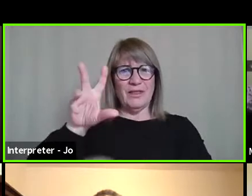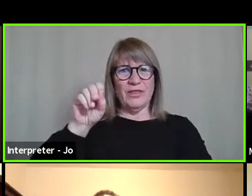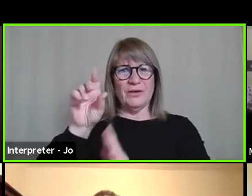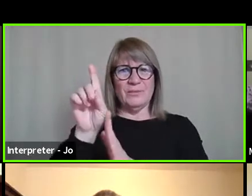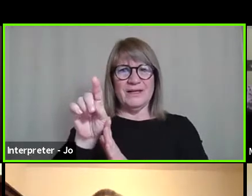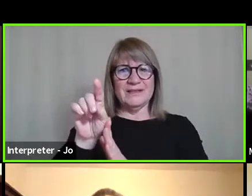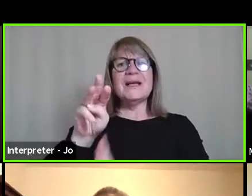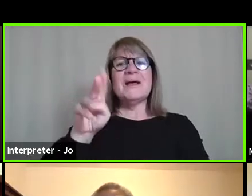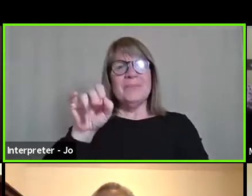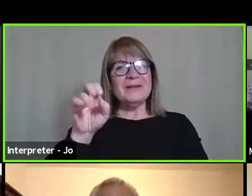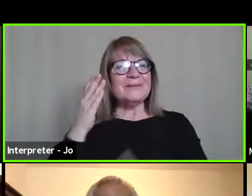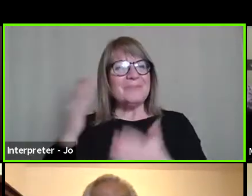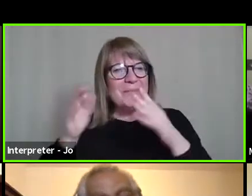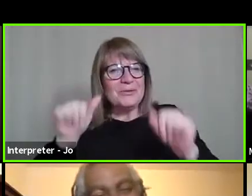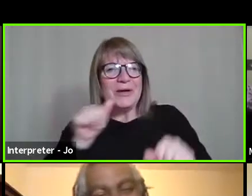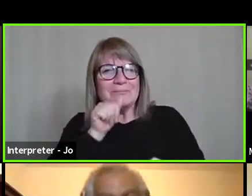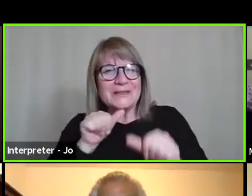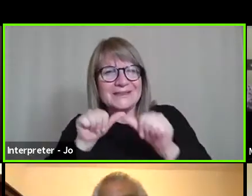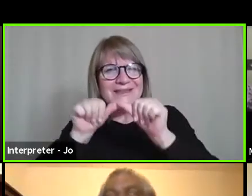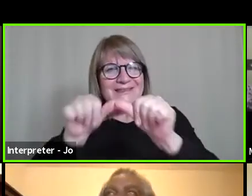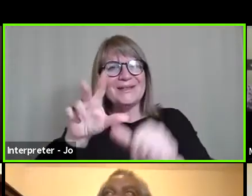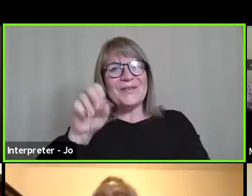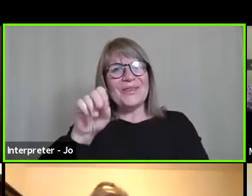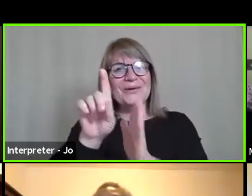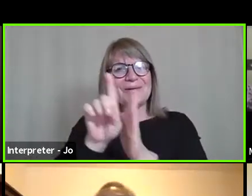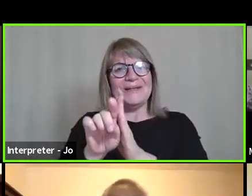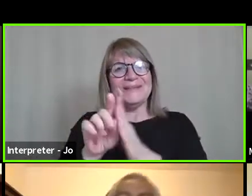in him he is